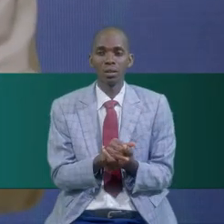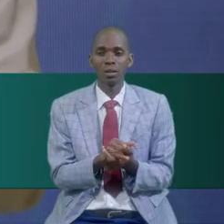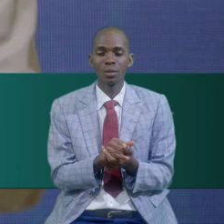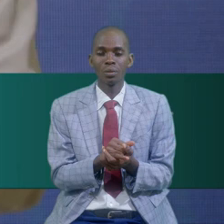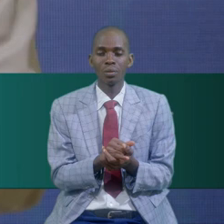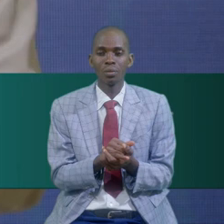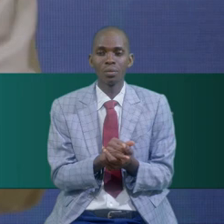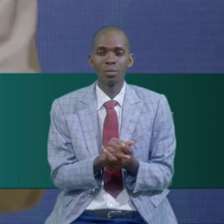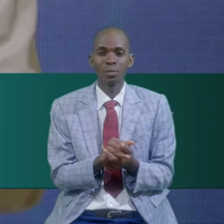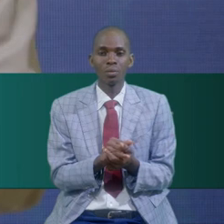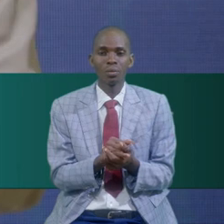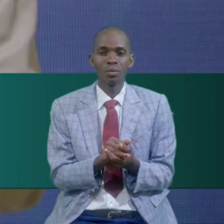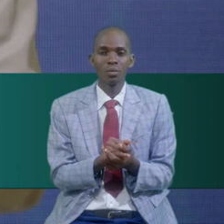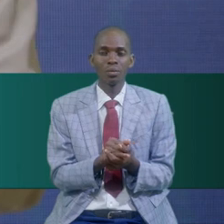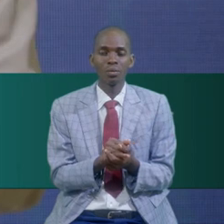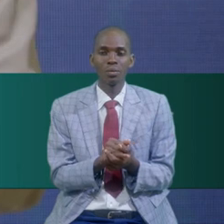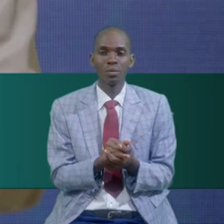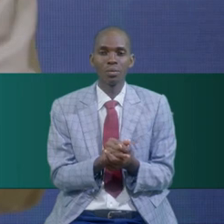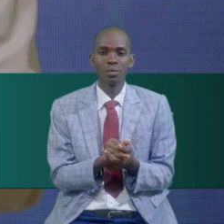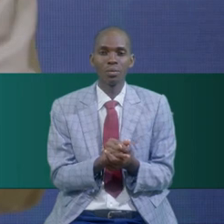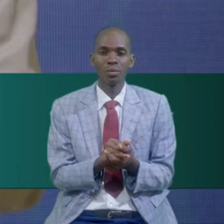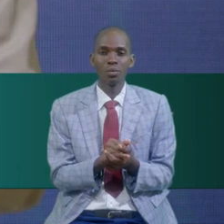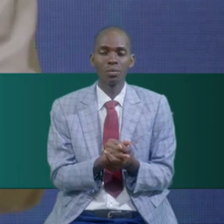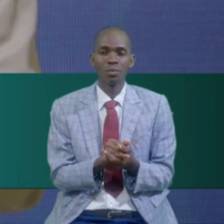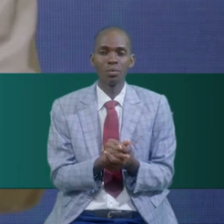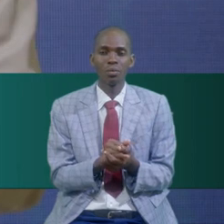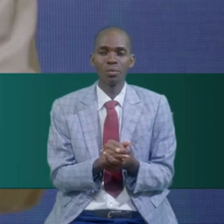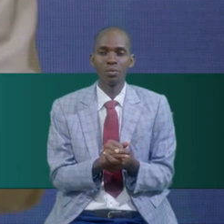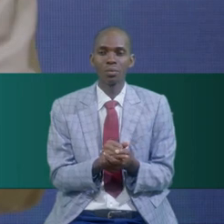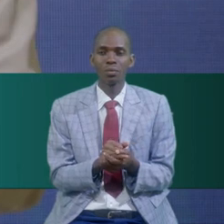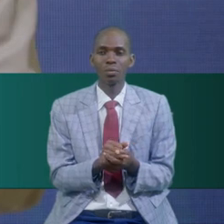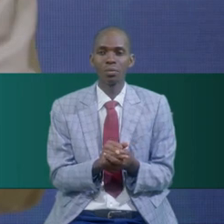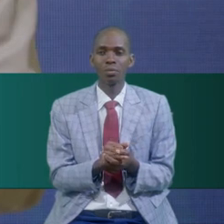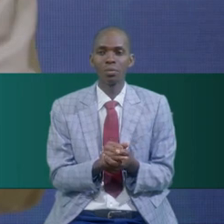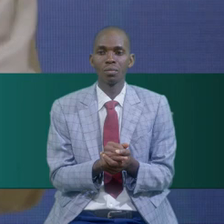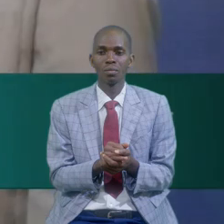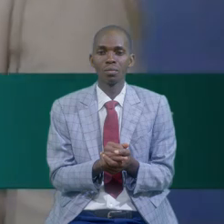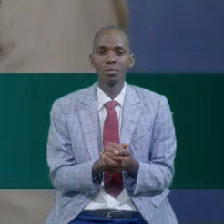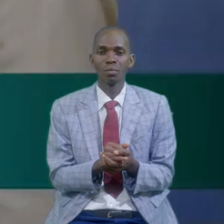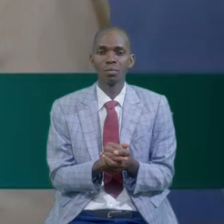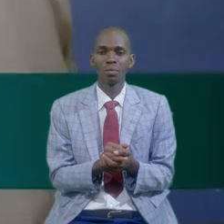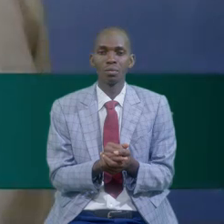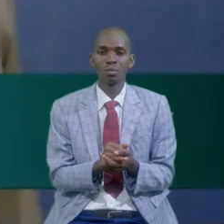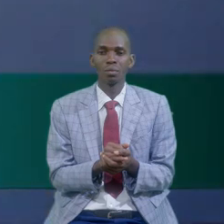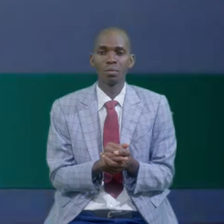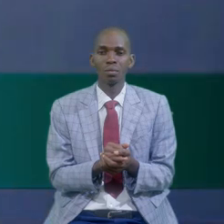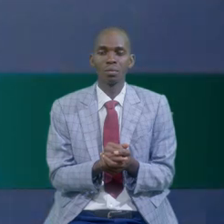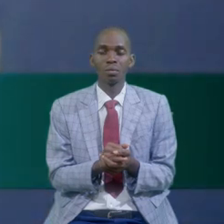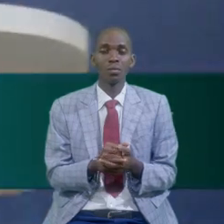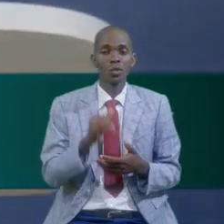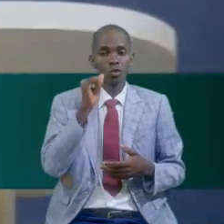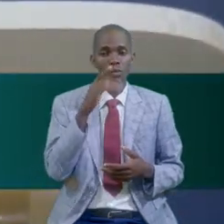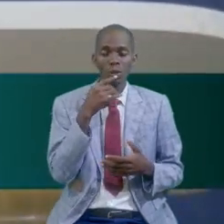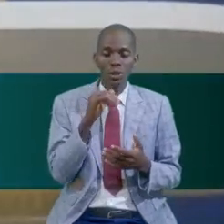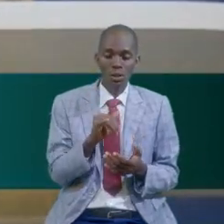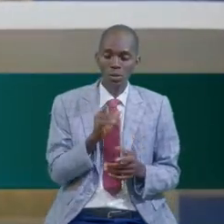are, whatever you think you can do, by this time of tomorrow. I'll take your